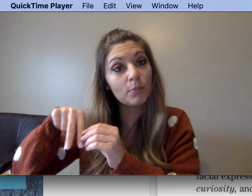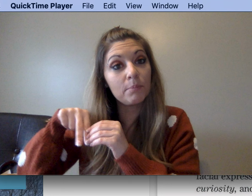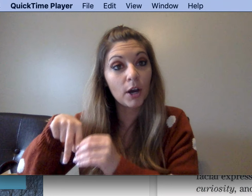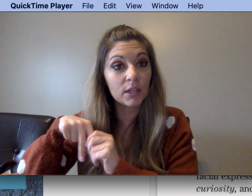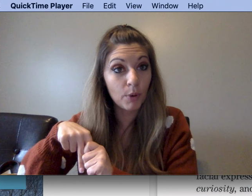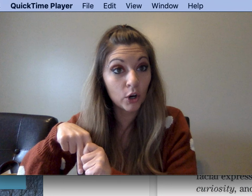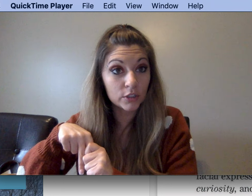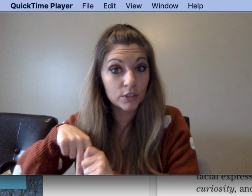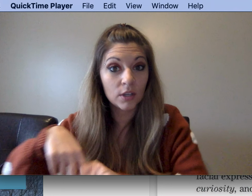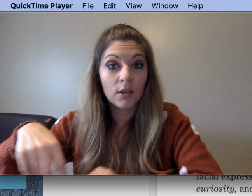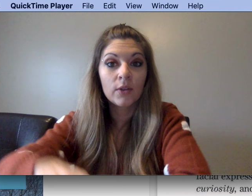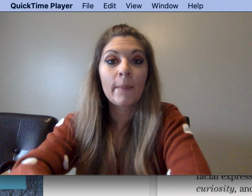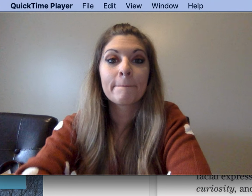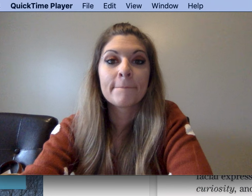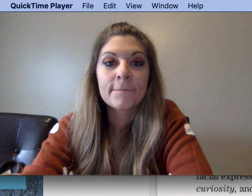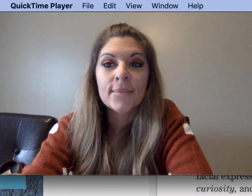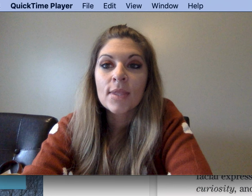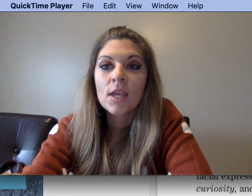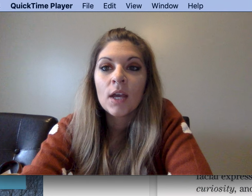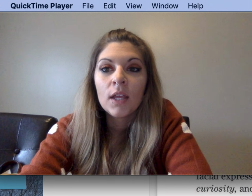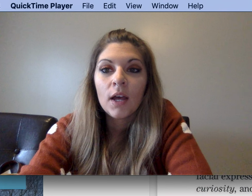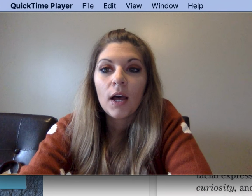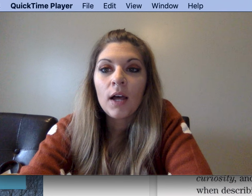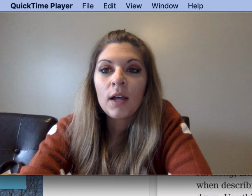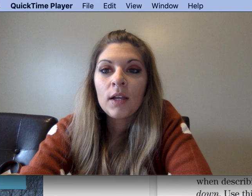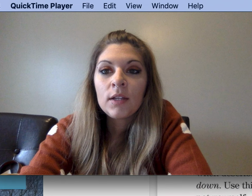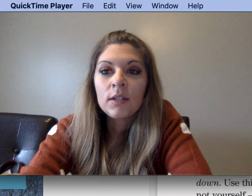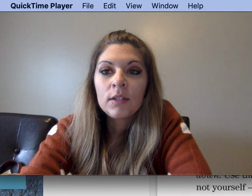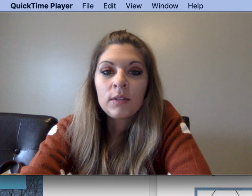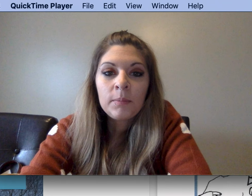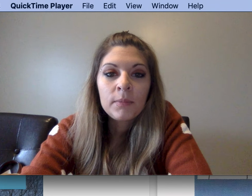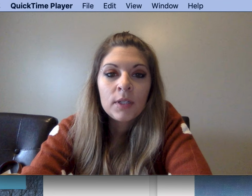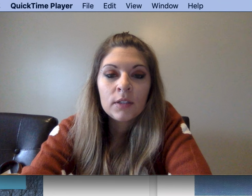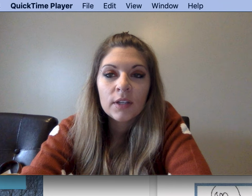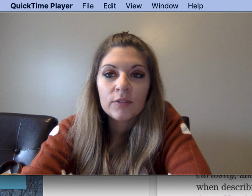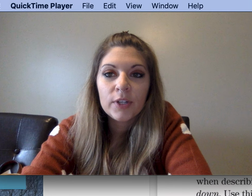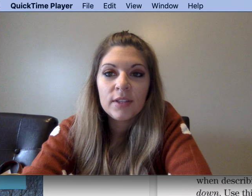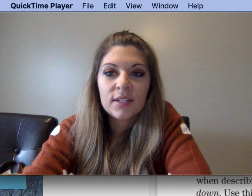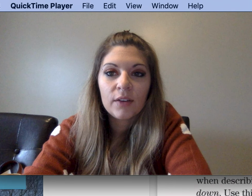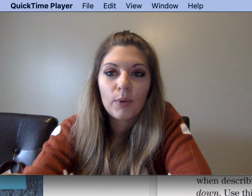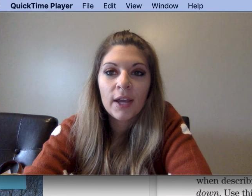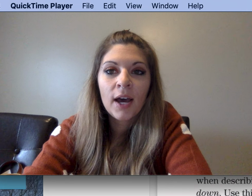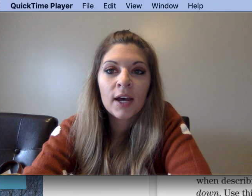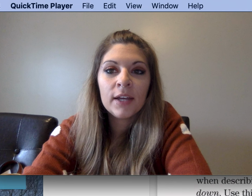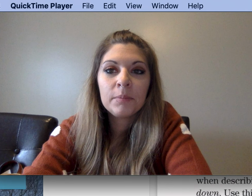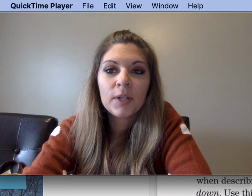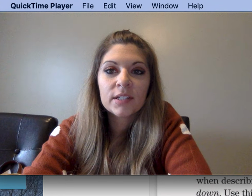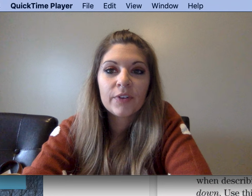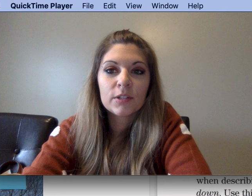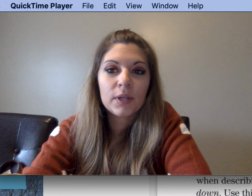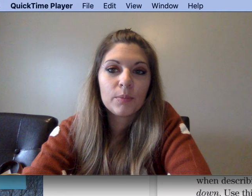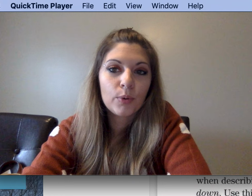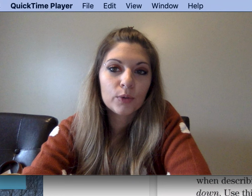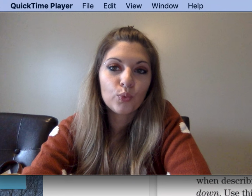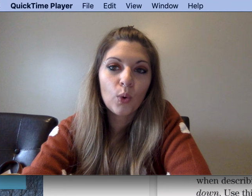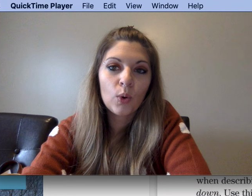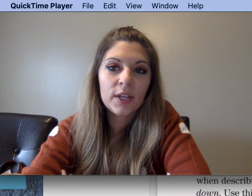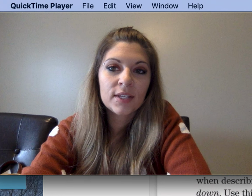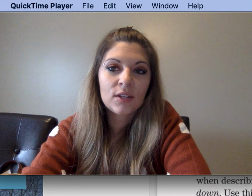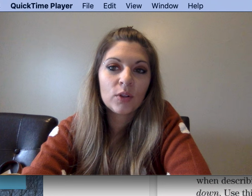would still be body part. Read this FYI. Classifiers play an